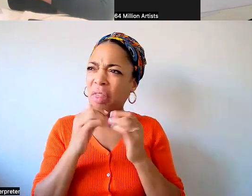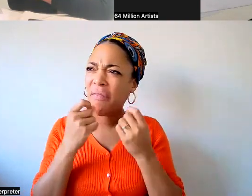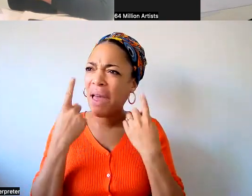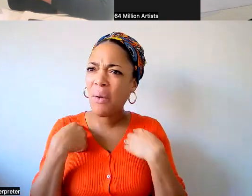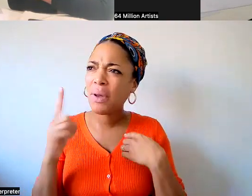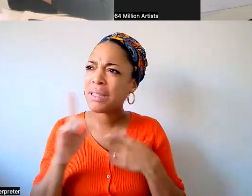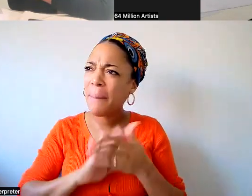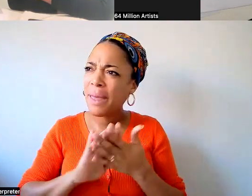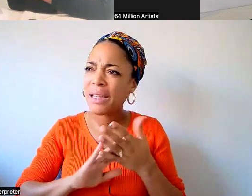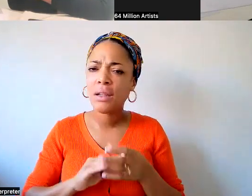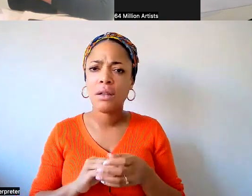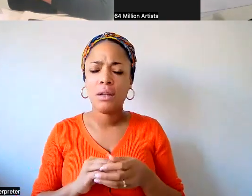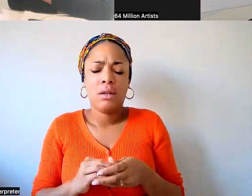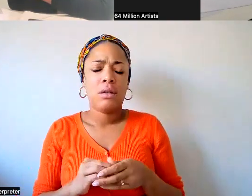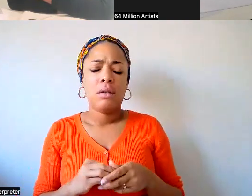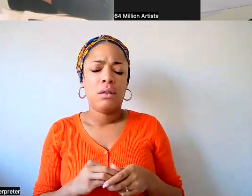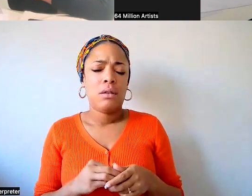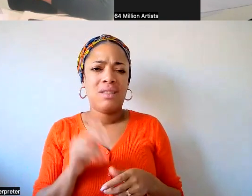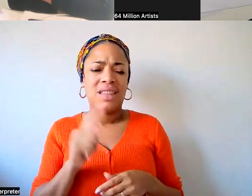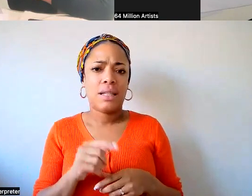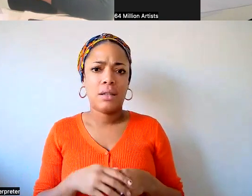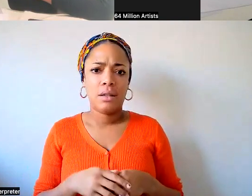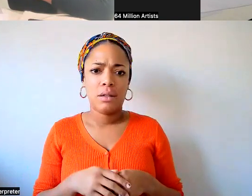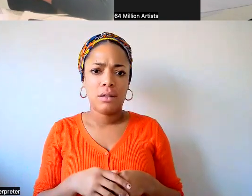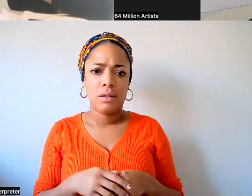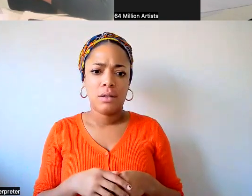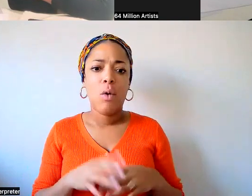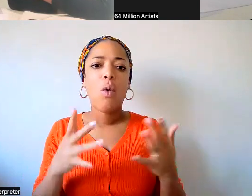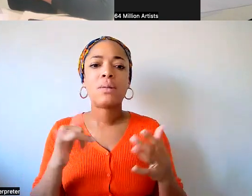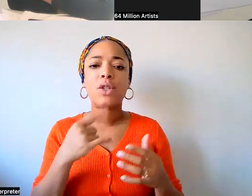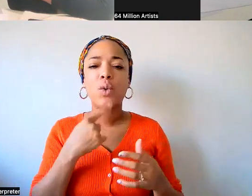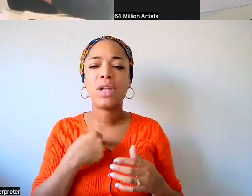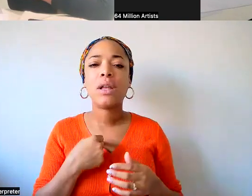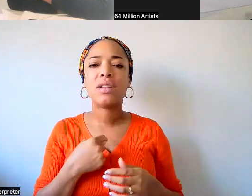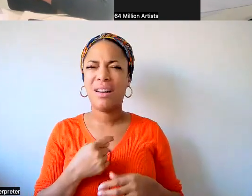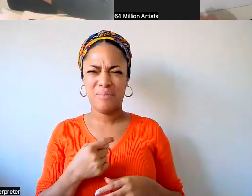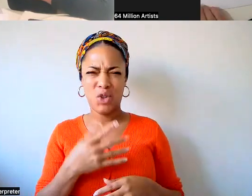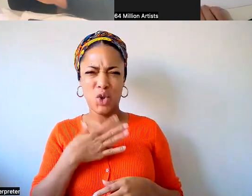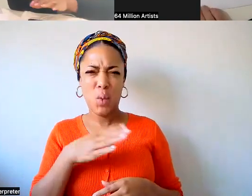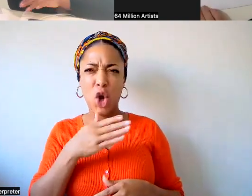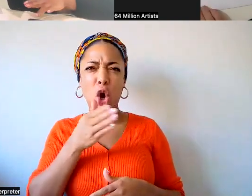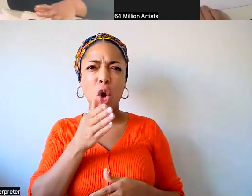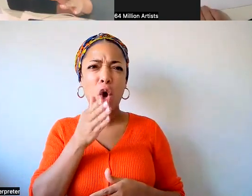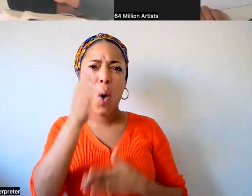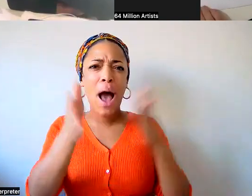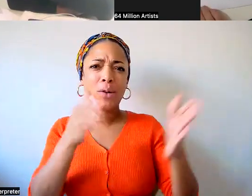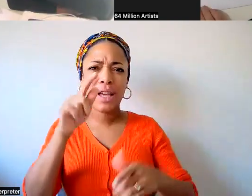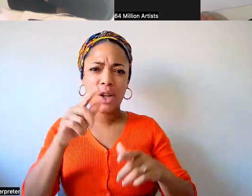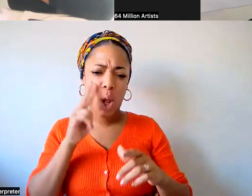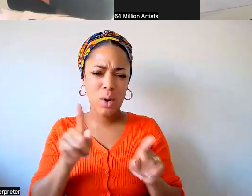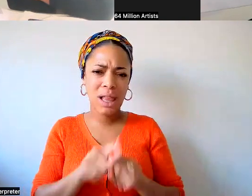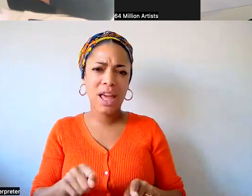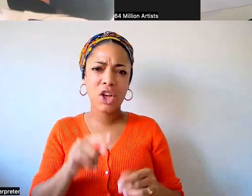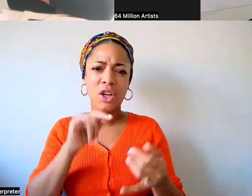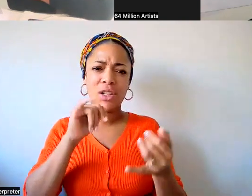say, oh, look, you don't want to go out looking like a schloch. And I'd say, what's a schloch? And she said, well, the thing you don't want to look like. So